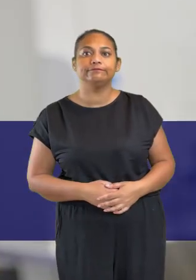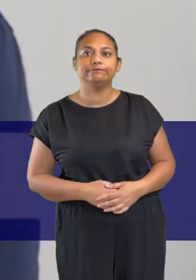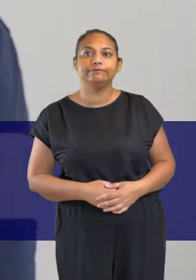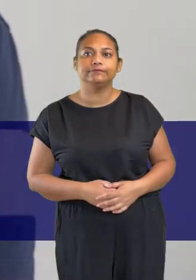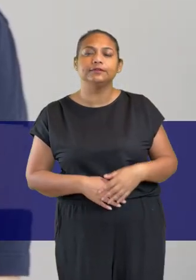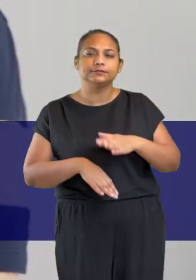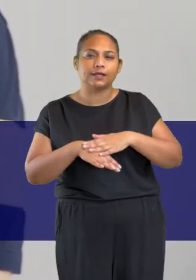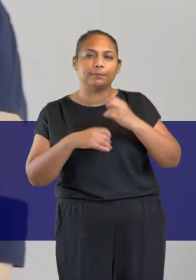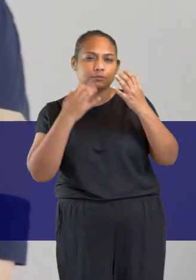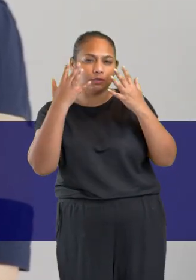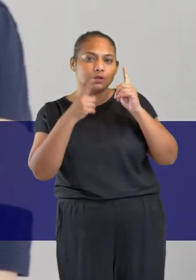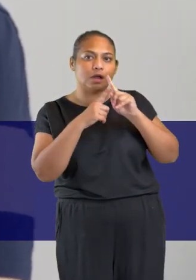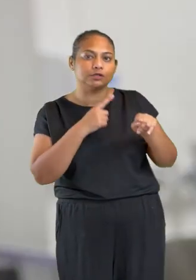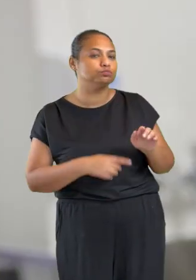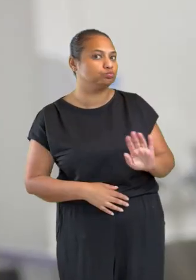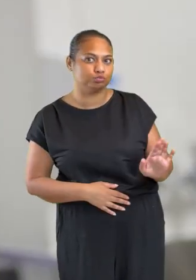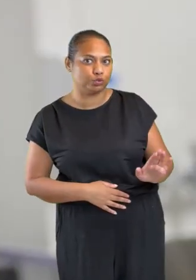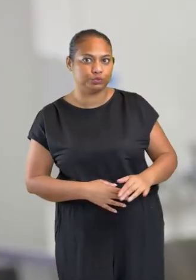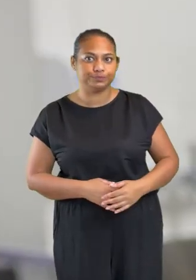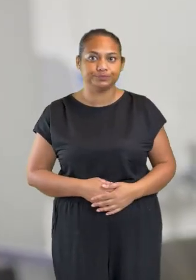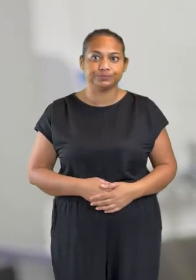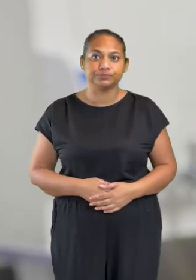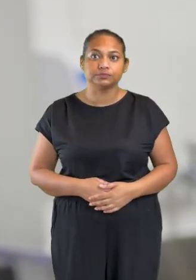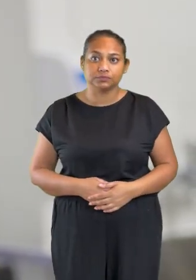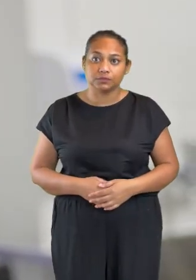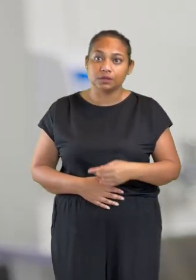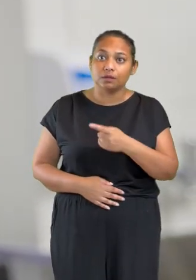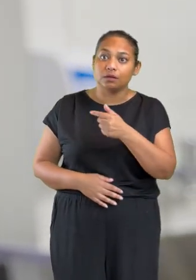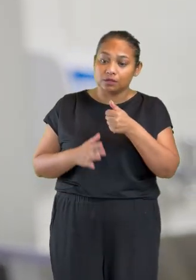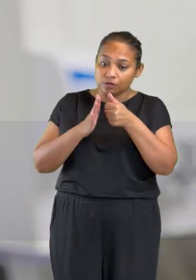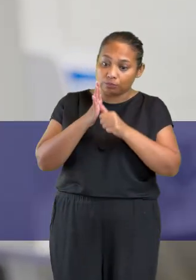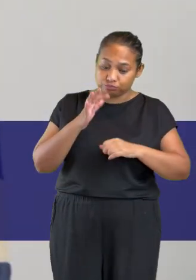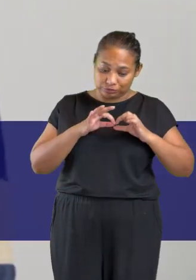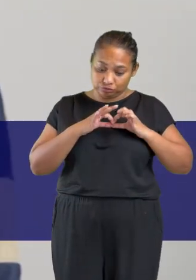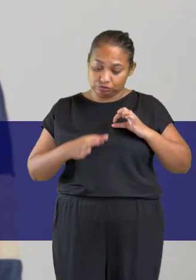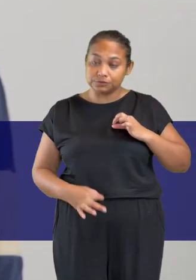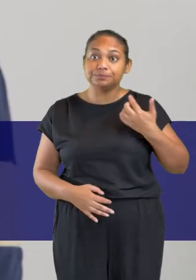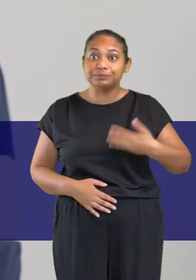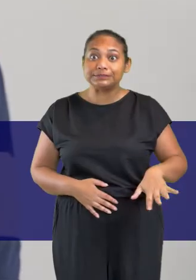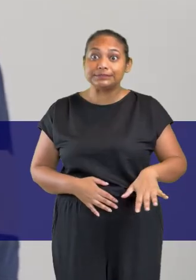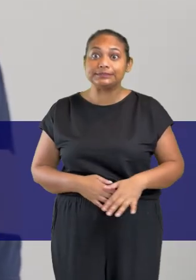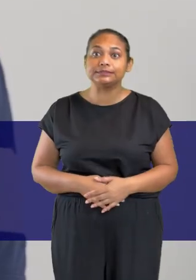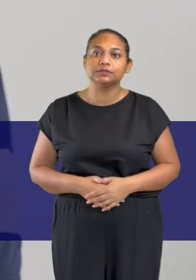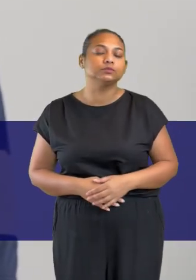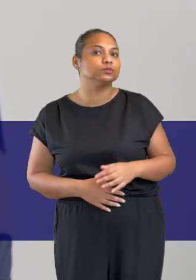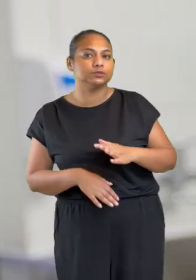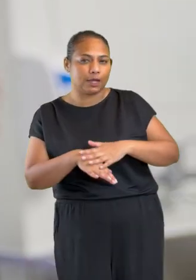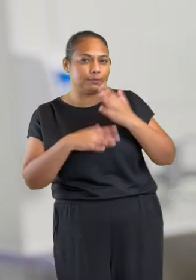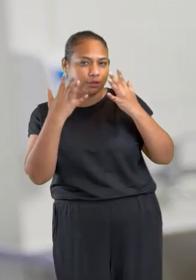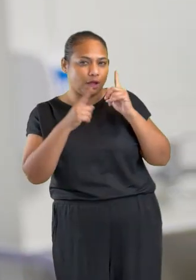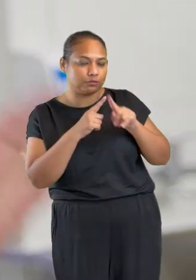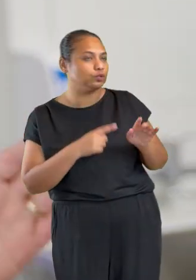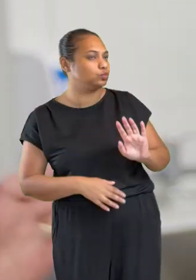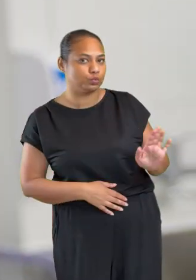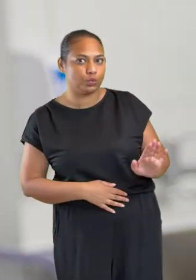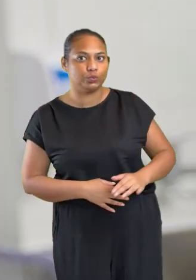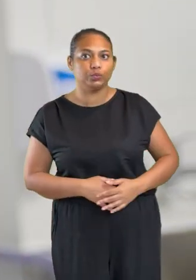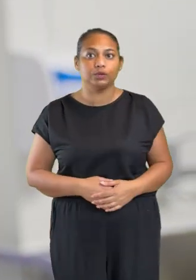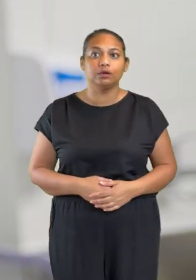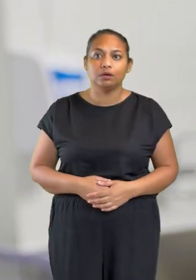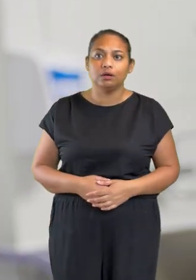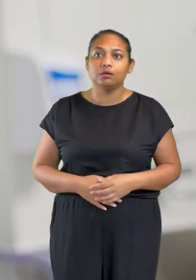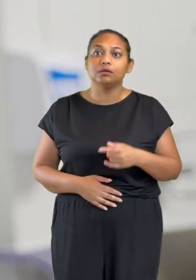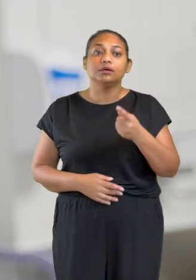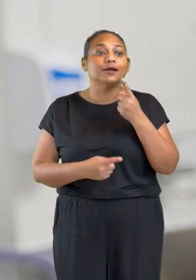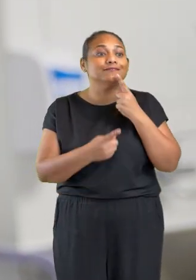aneurysms? No. Have you ever had any surgery on your aorta? No. And is it okay if we store and